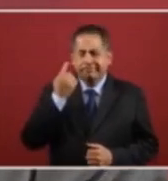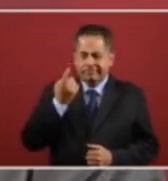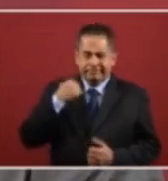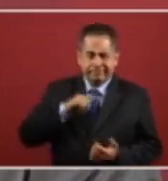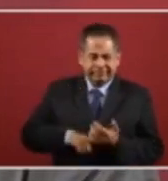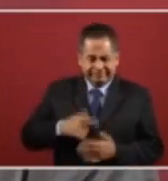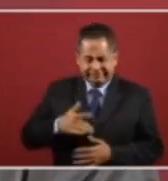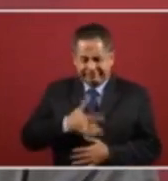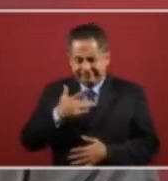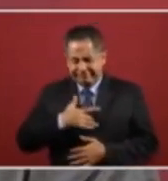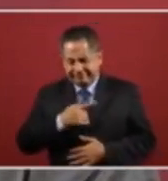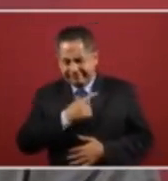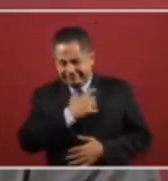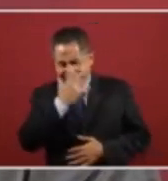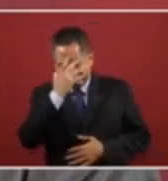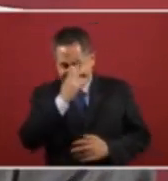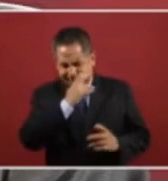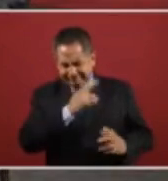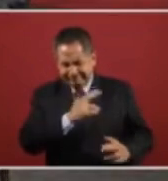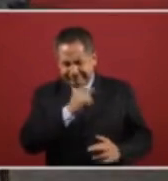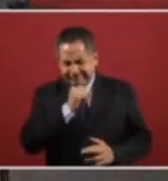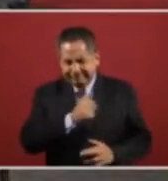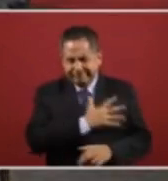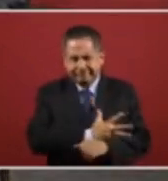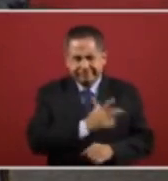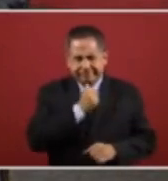to the conscience?